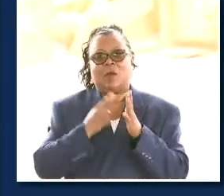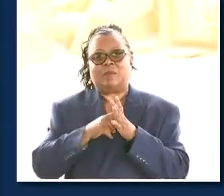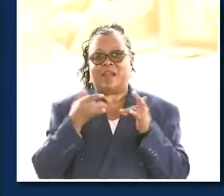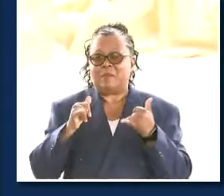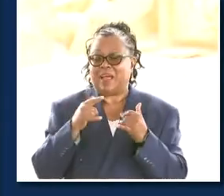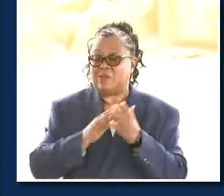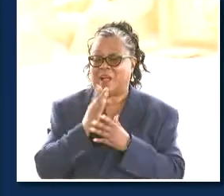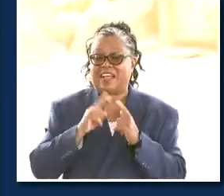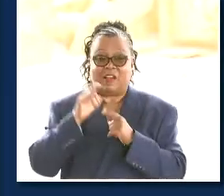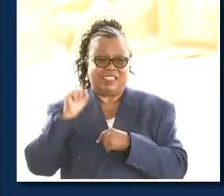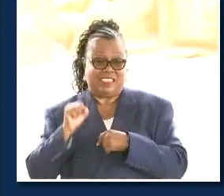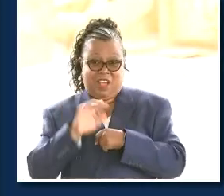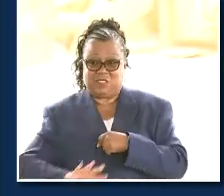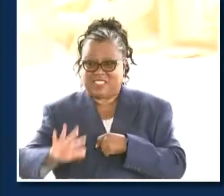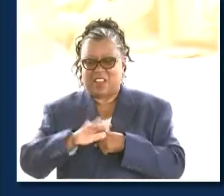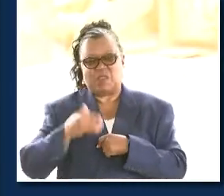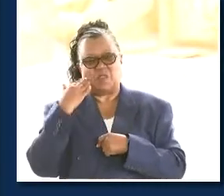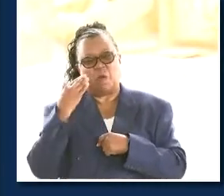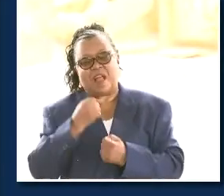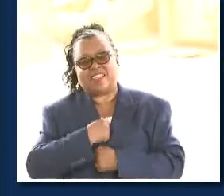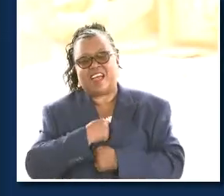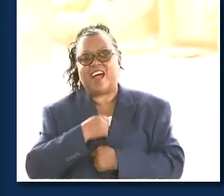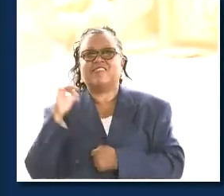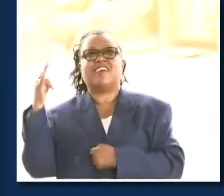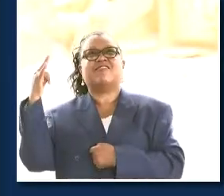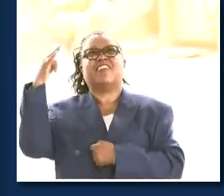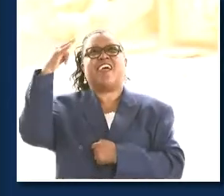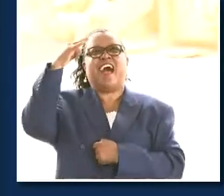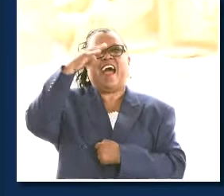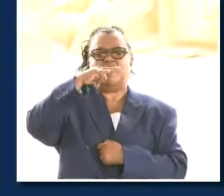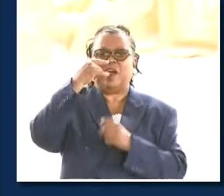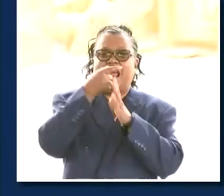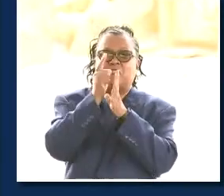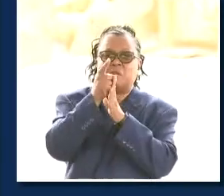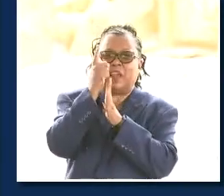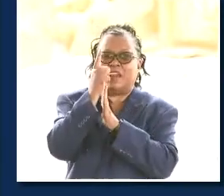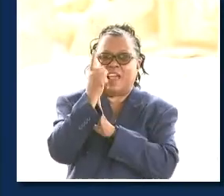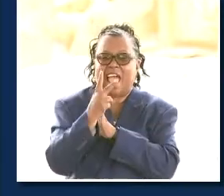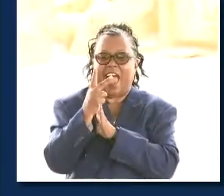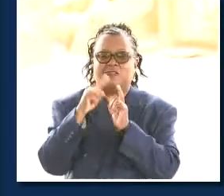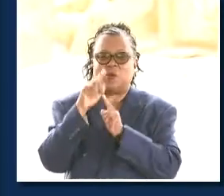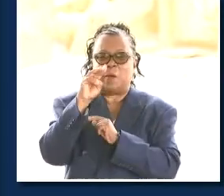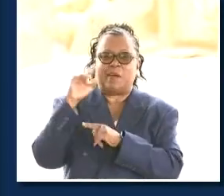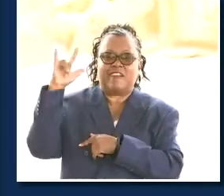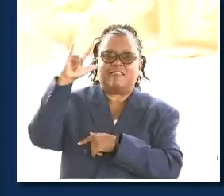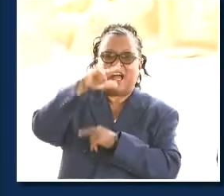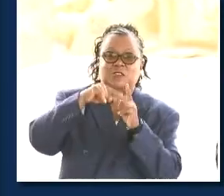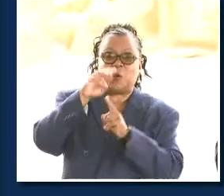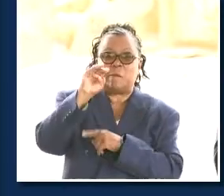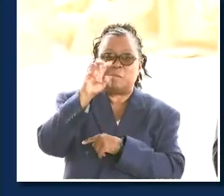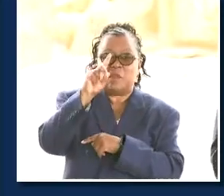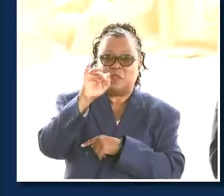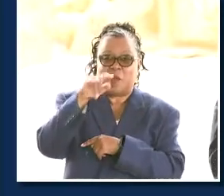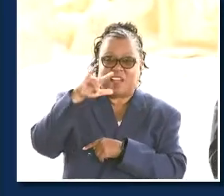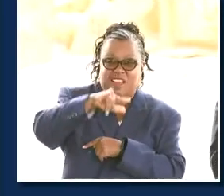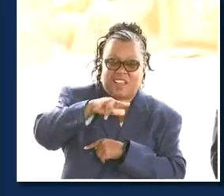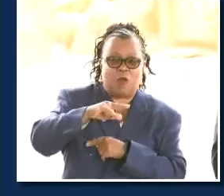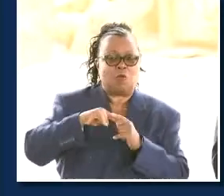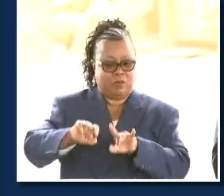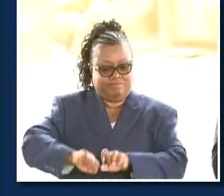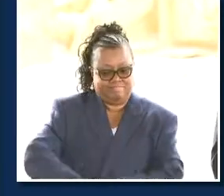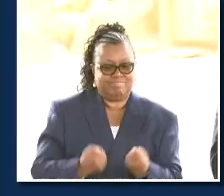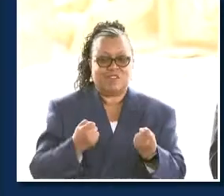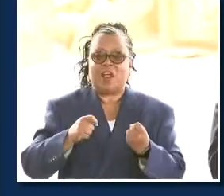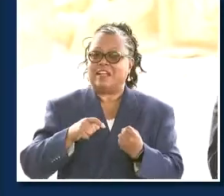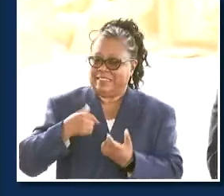right, that us Southsiders know and love that flies overhead about every minute and a half to Midway. We're going to break ground today. This